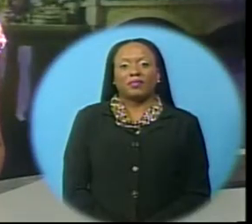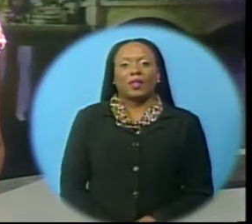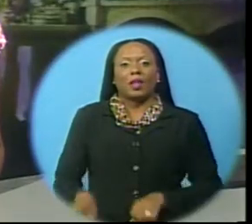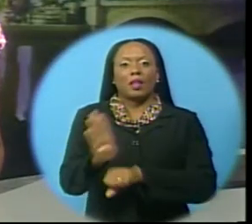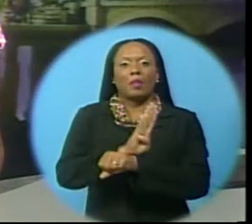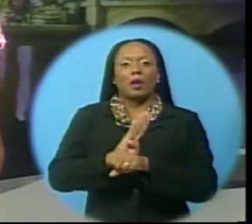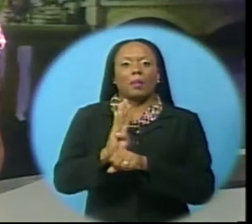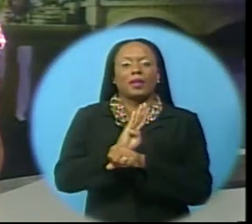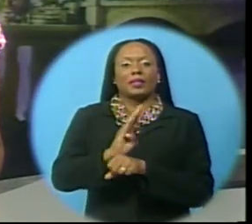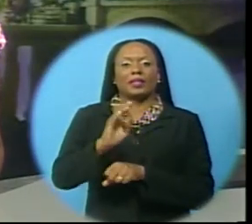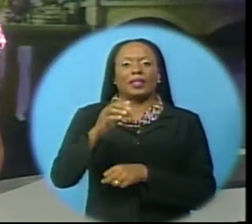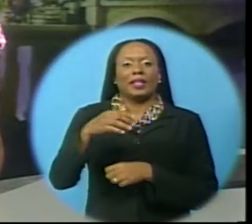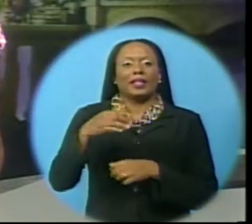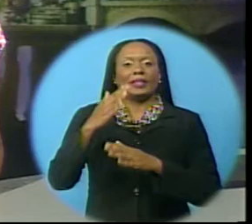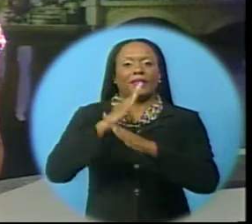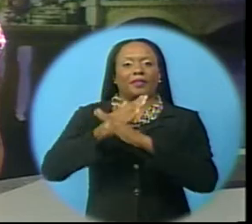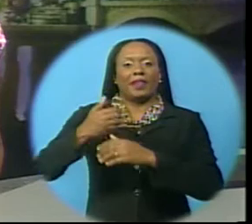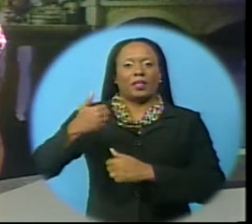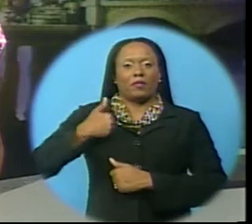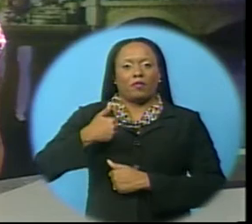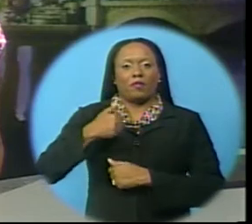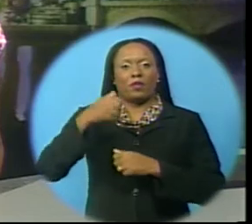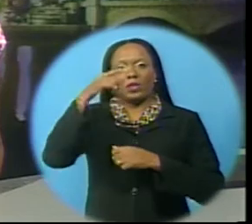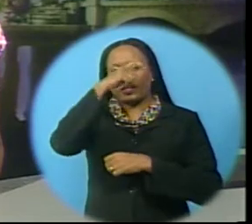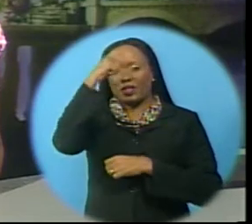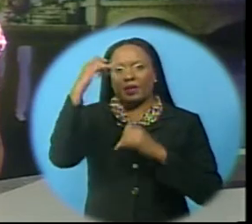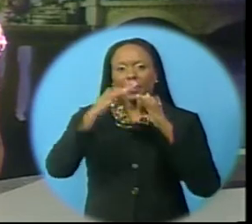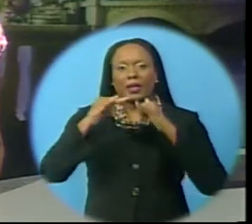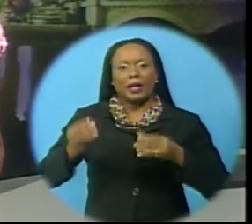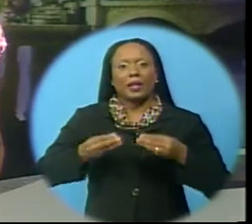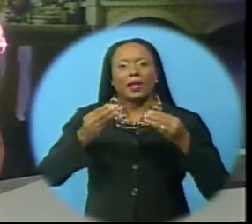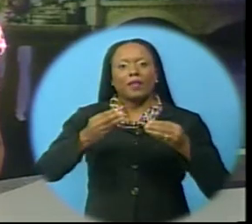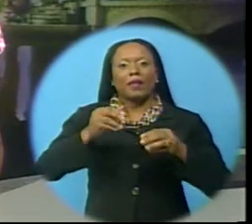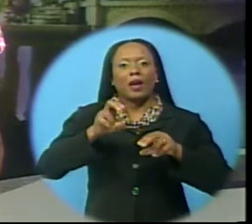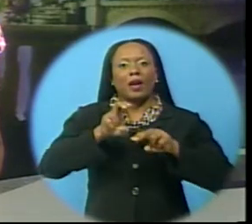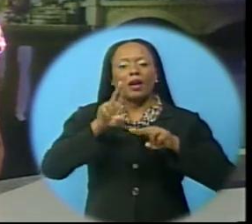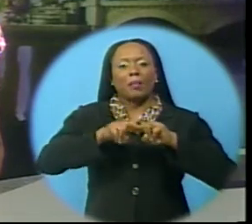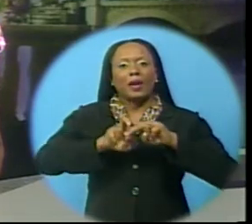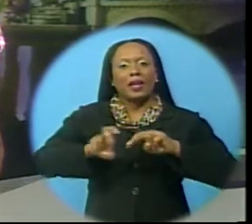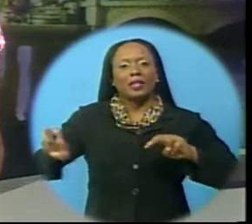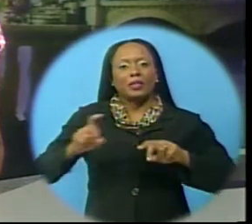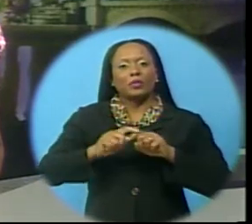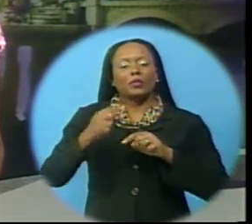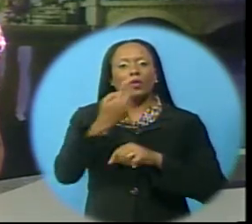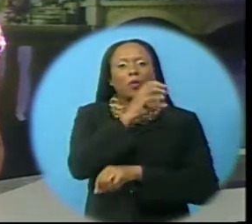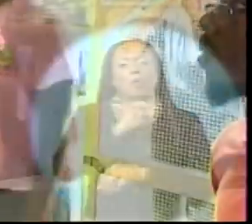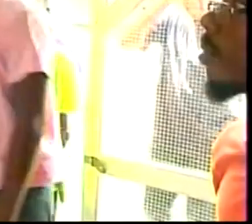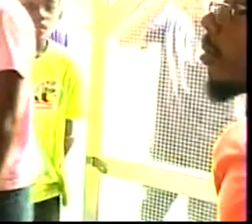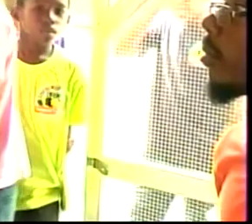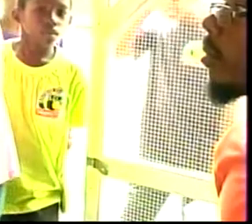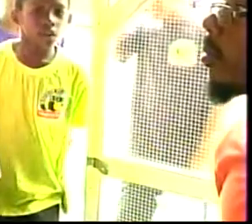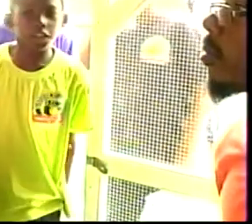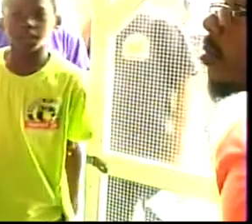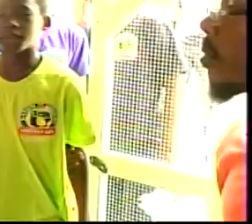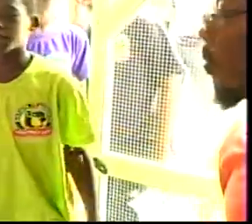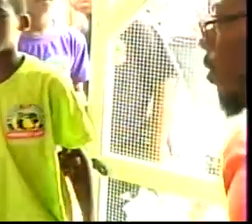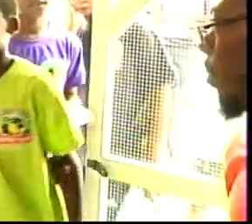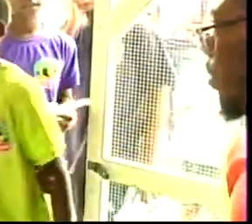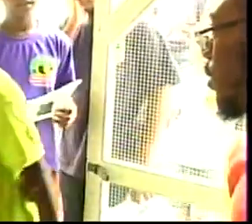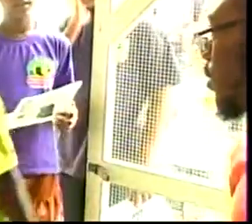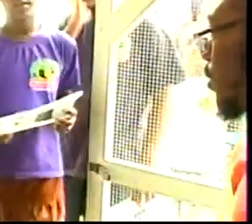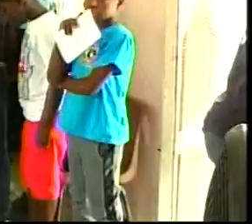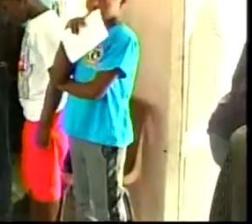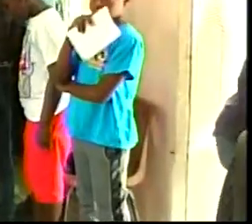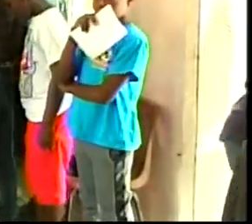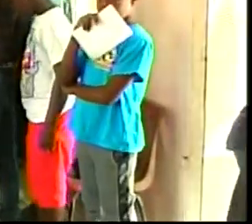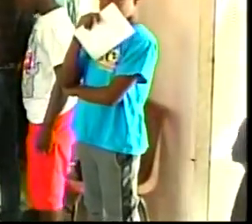The Barbados Defence Force Summer Camp has donated produce and a bench to the geriatric hospital. Speaking to the media this morning, the BDF's